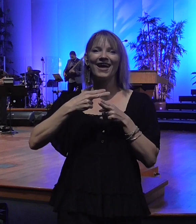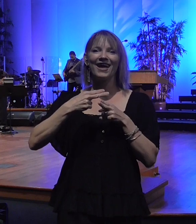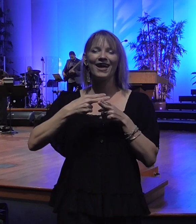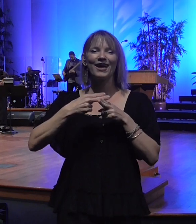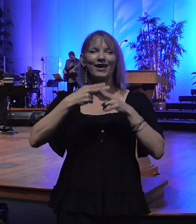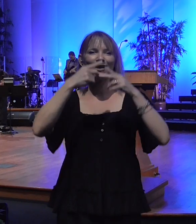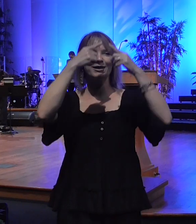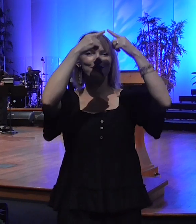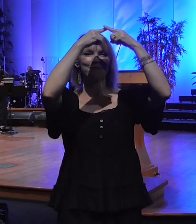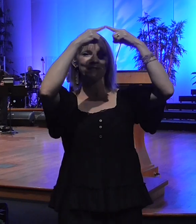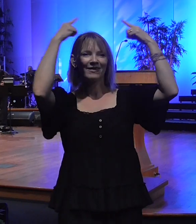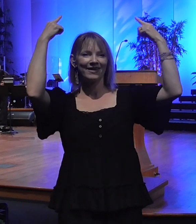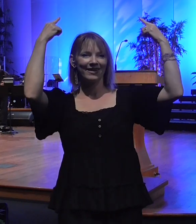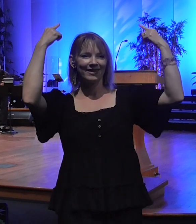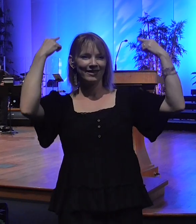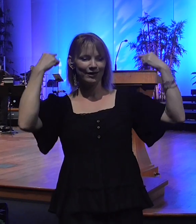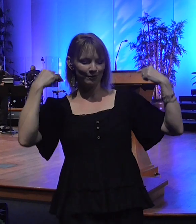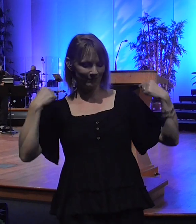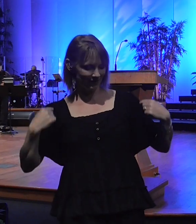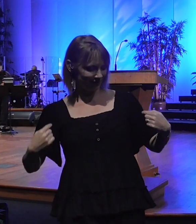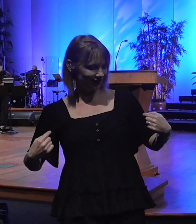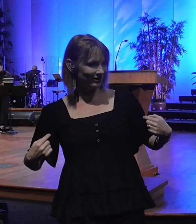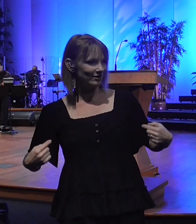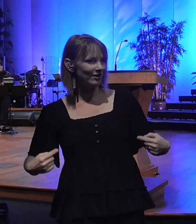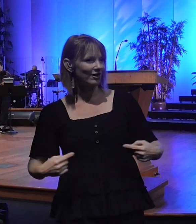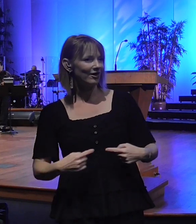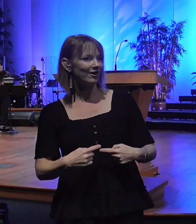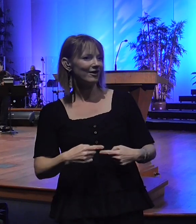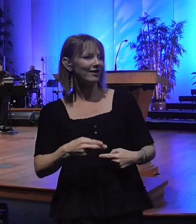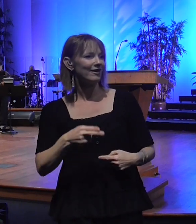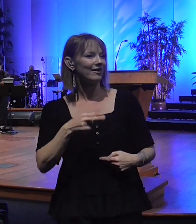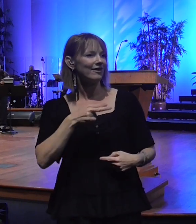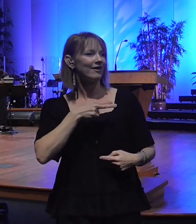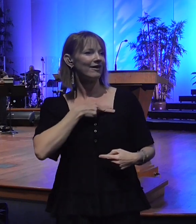name on the picture.